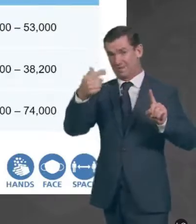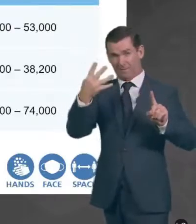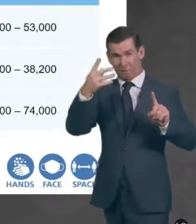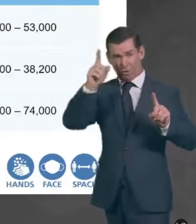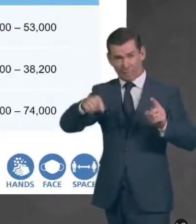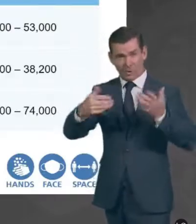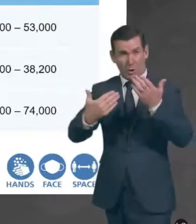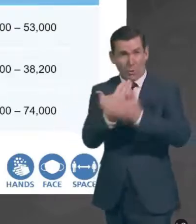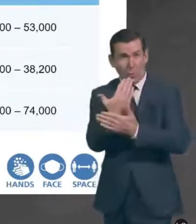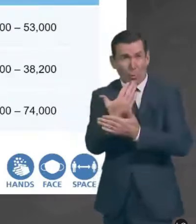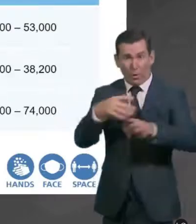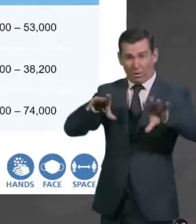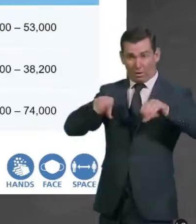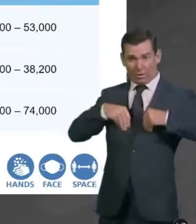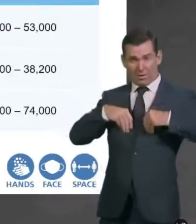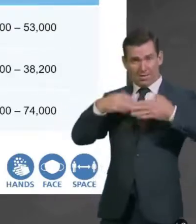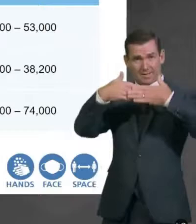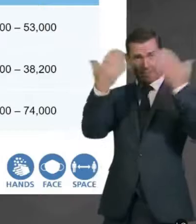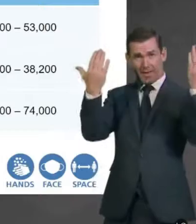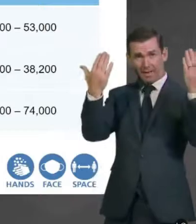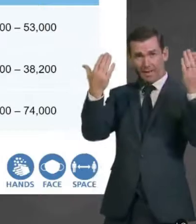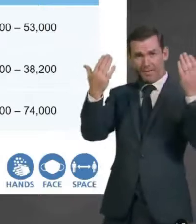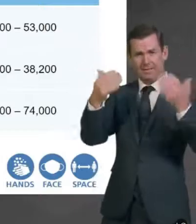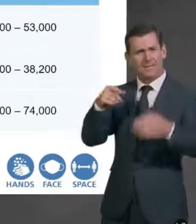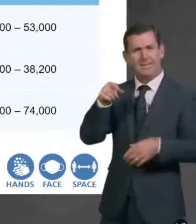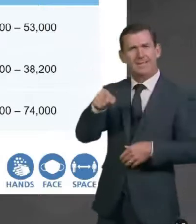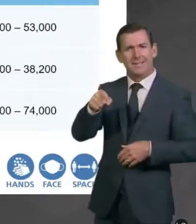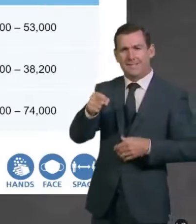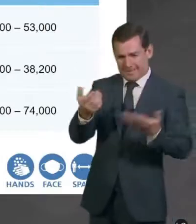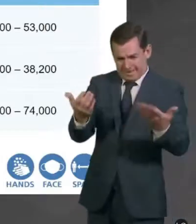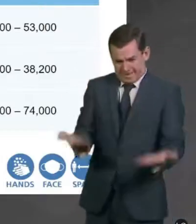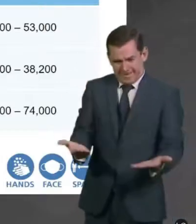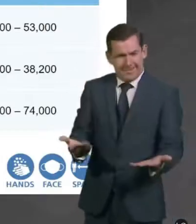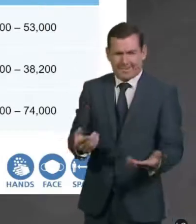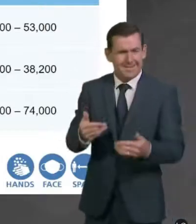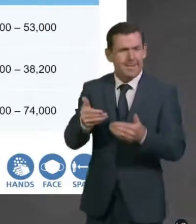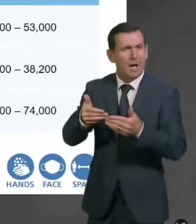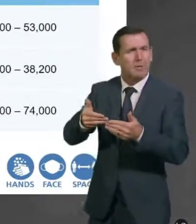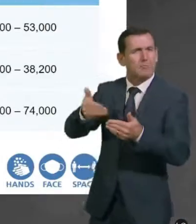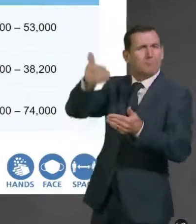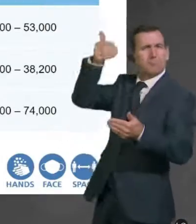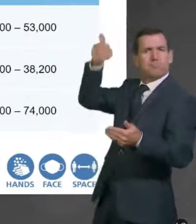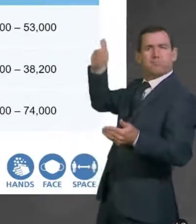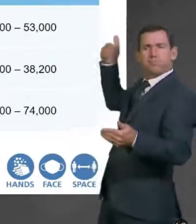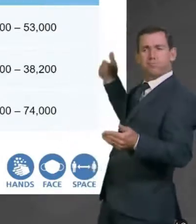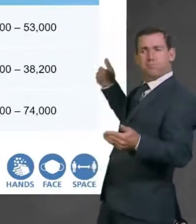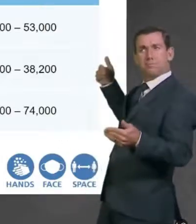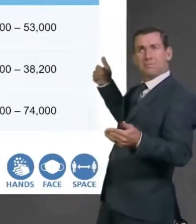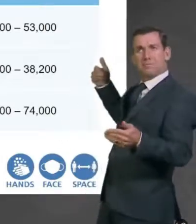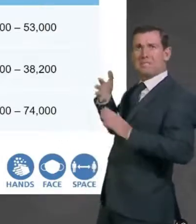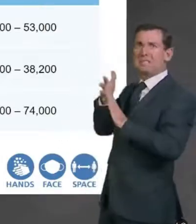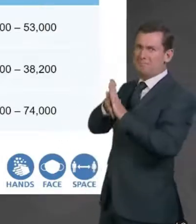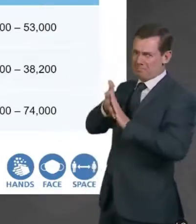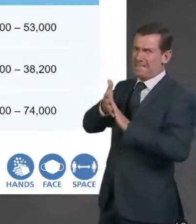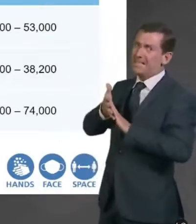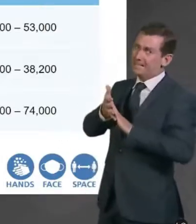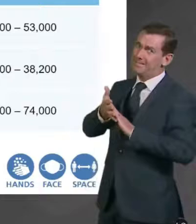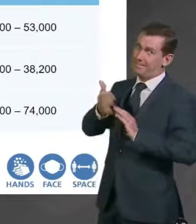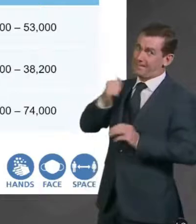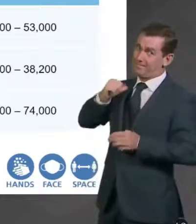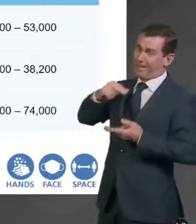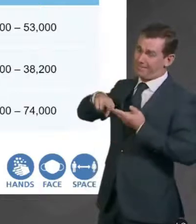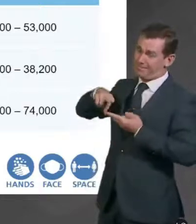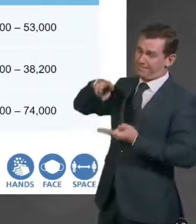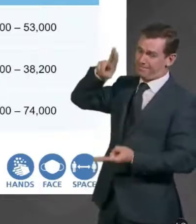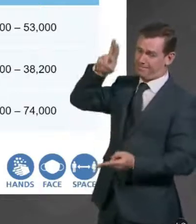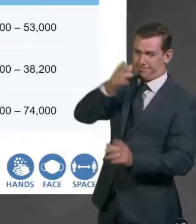these are a bit lagged. They look backwards. So we would expect it to be towards the higher end of these at the moment. And you will have seen other